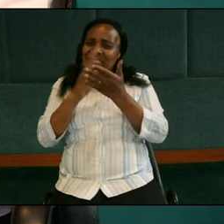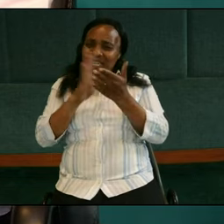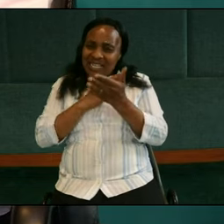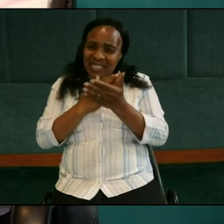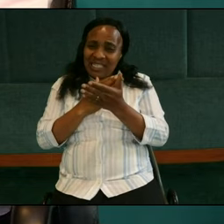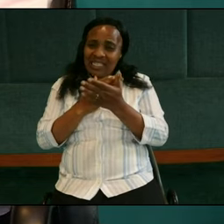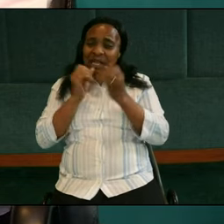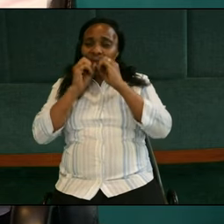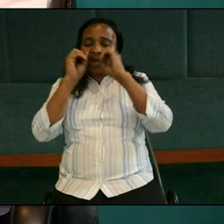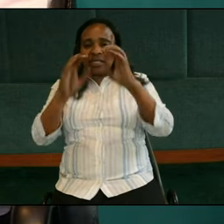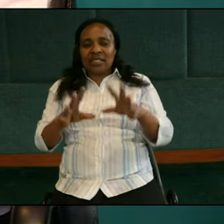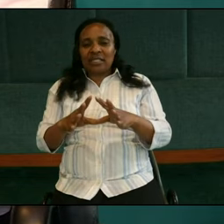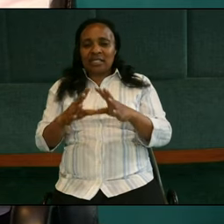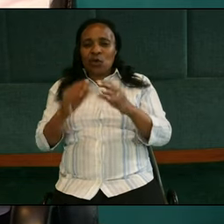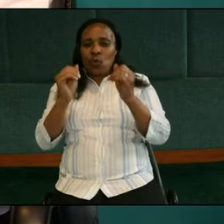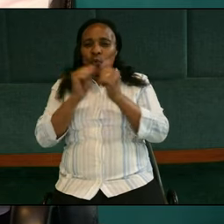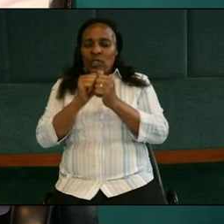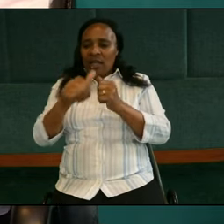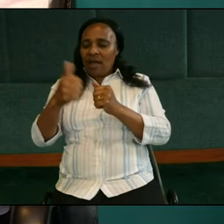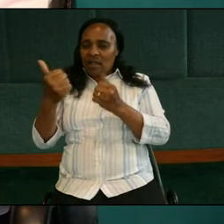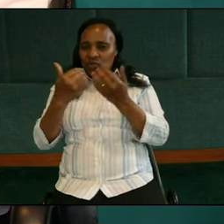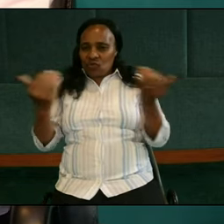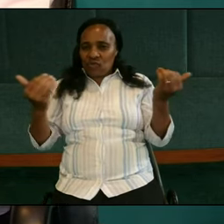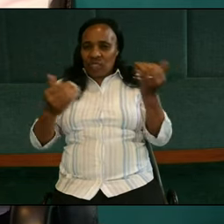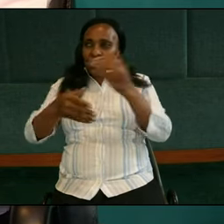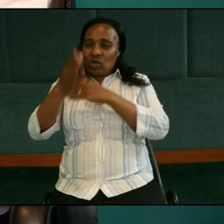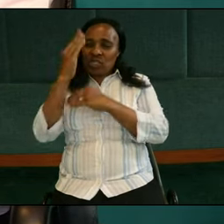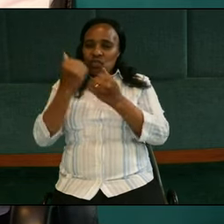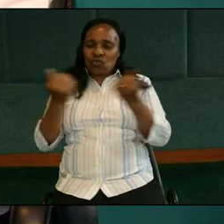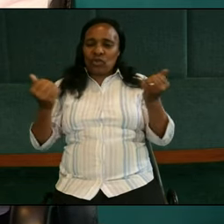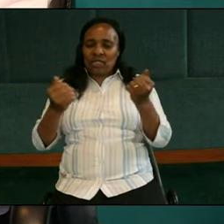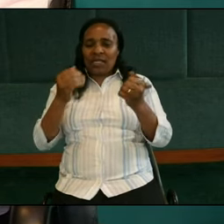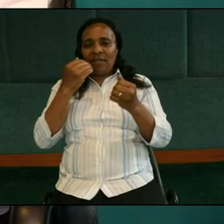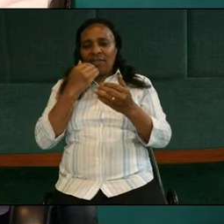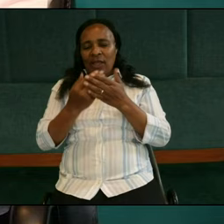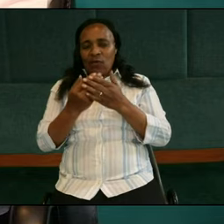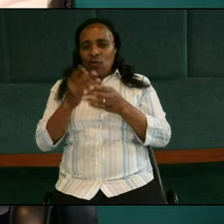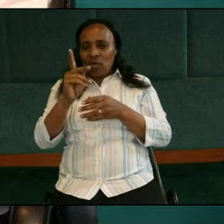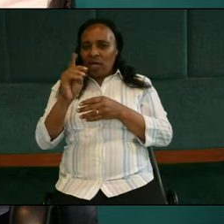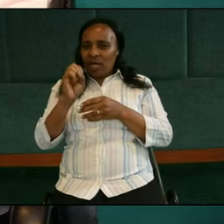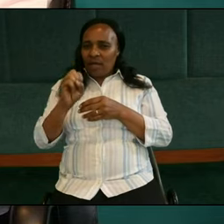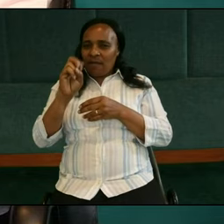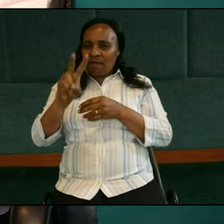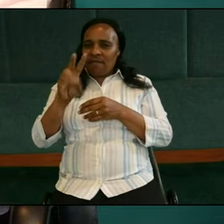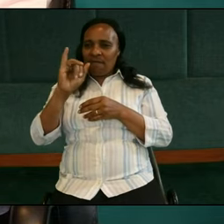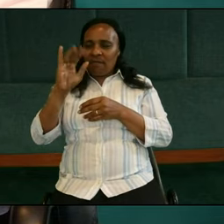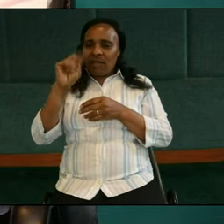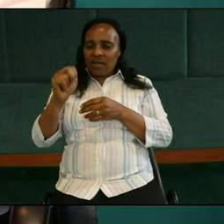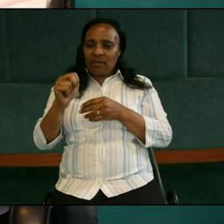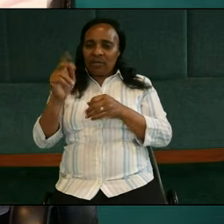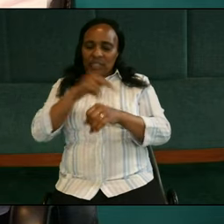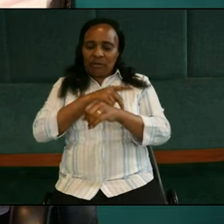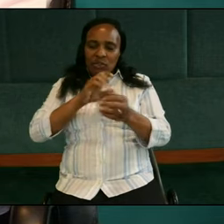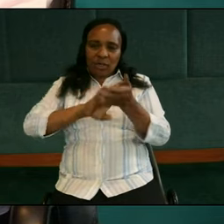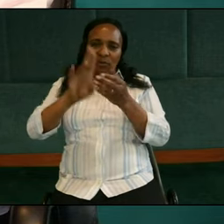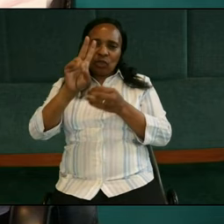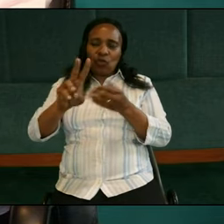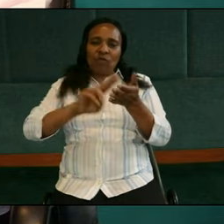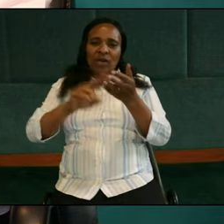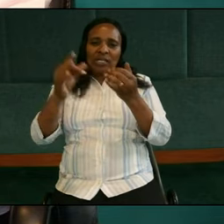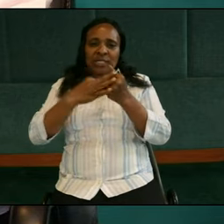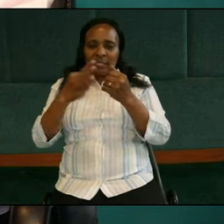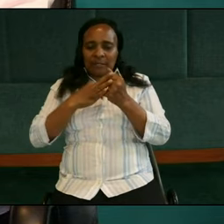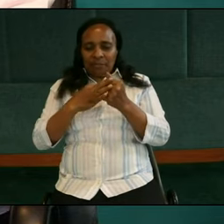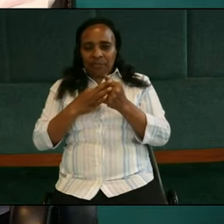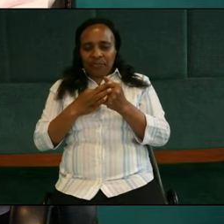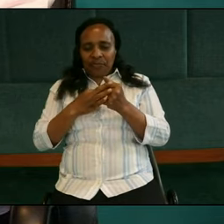promised to his children? As we move on again, thank you, Kevin. Psalm chapter 2, verse 8. Barbara, read